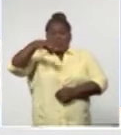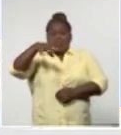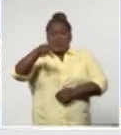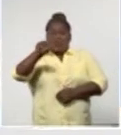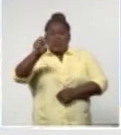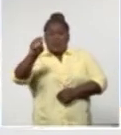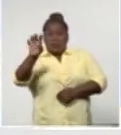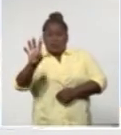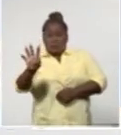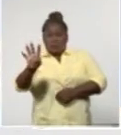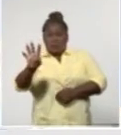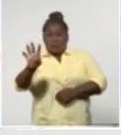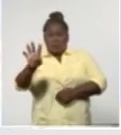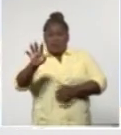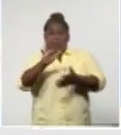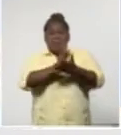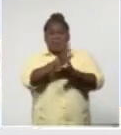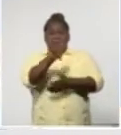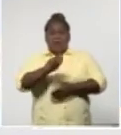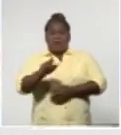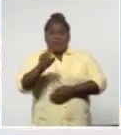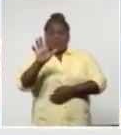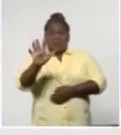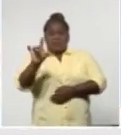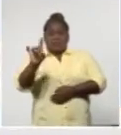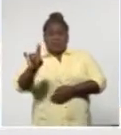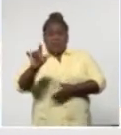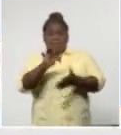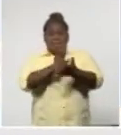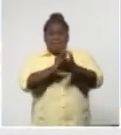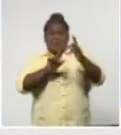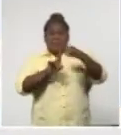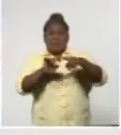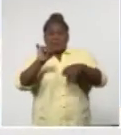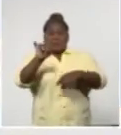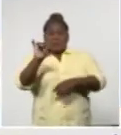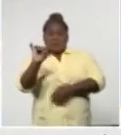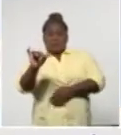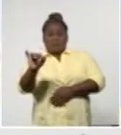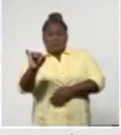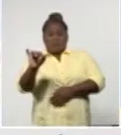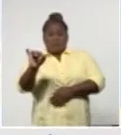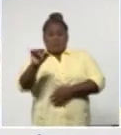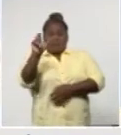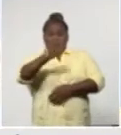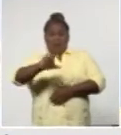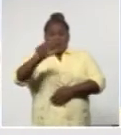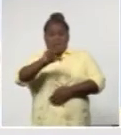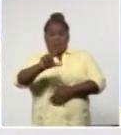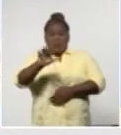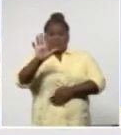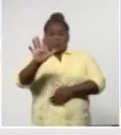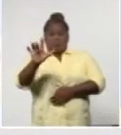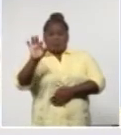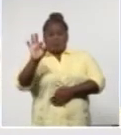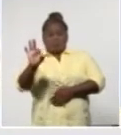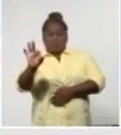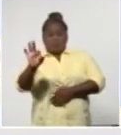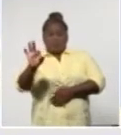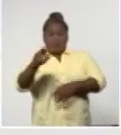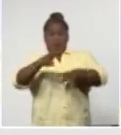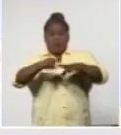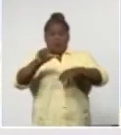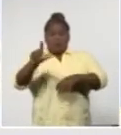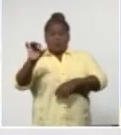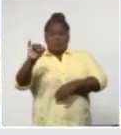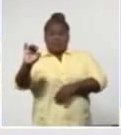1,520 samples. And the most significant numbers, Pinar del Rio 104 samples, Mayabeque 59,